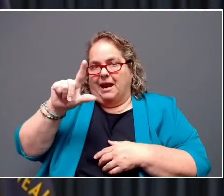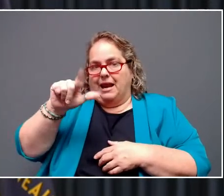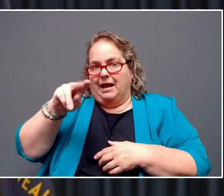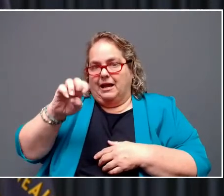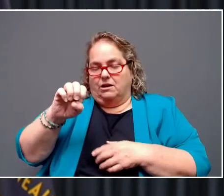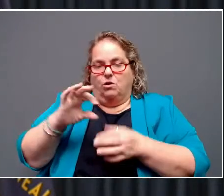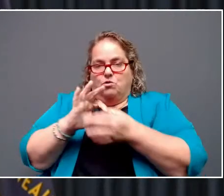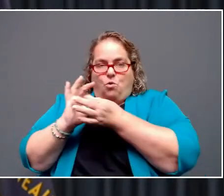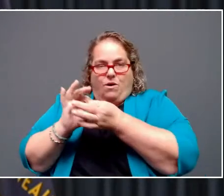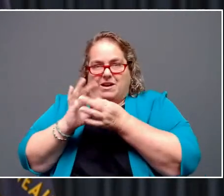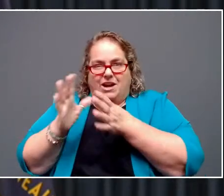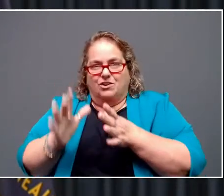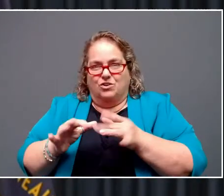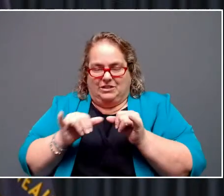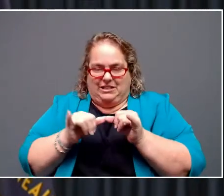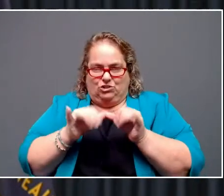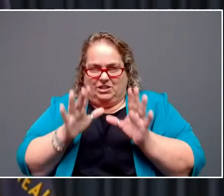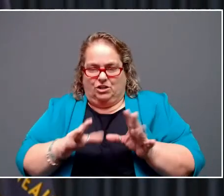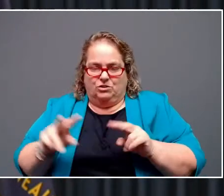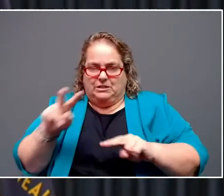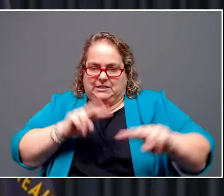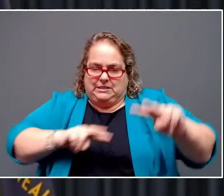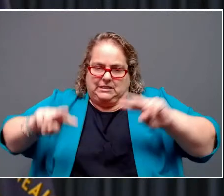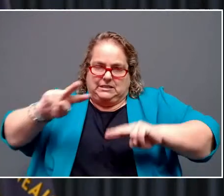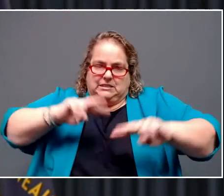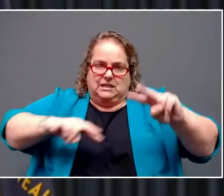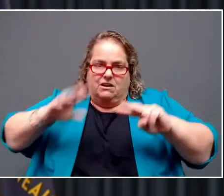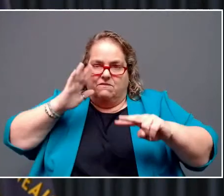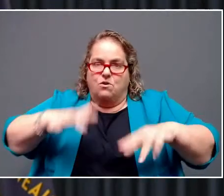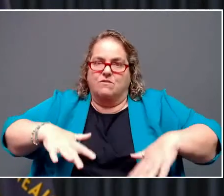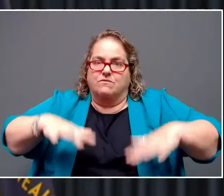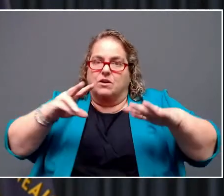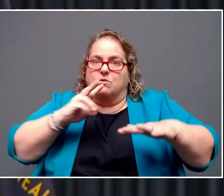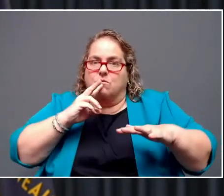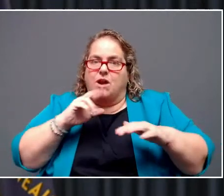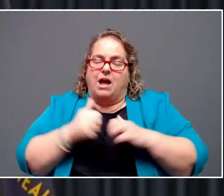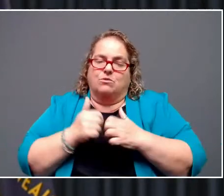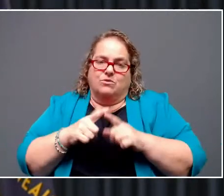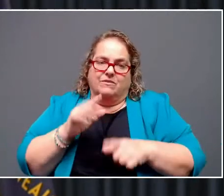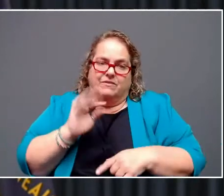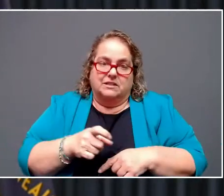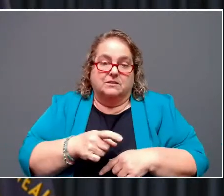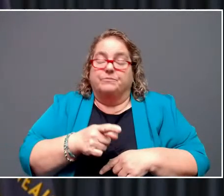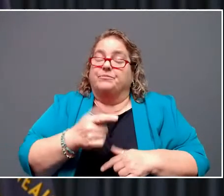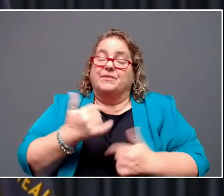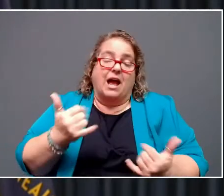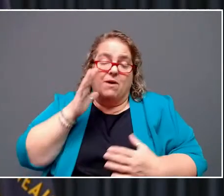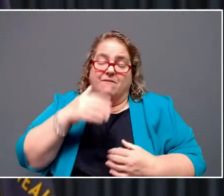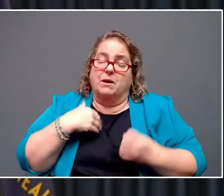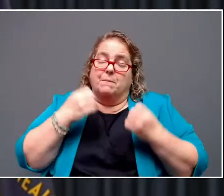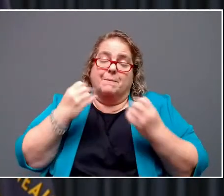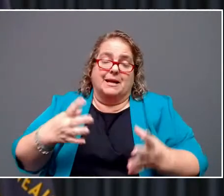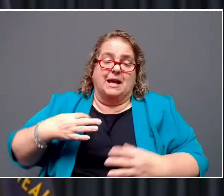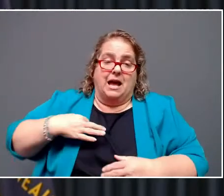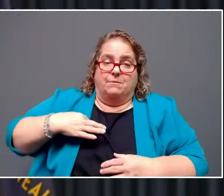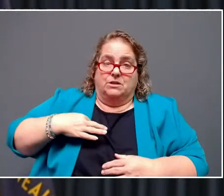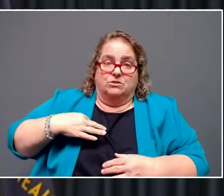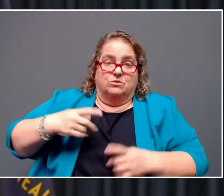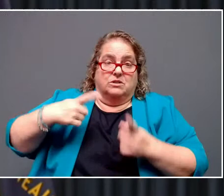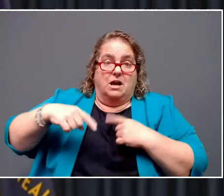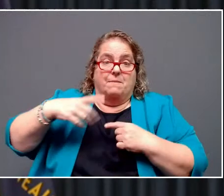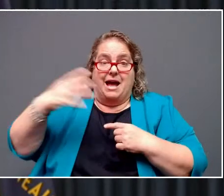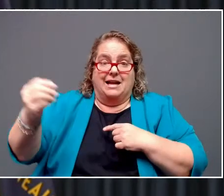first round is about $1.2 million. There'll be many applications to come, and these counties will also come back and apply. It's not